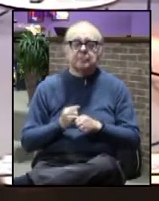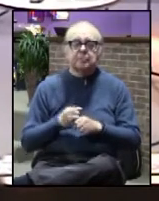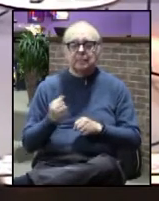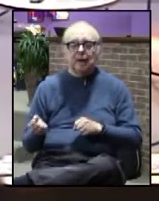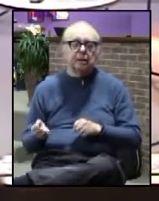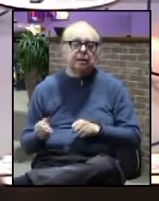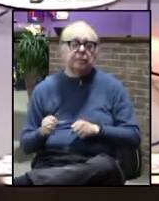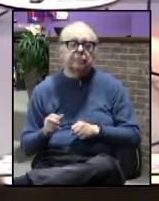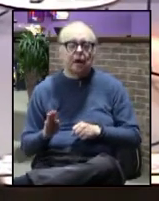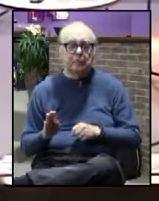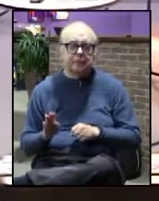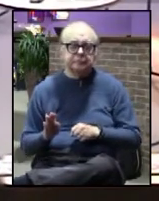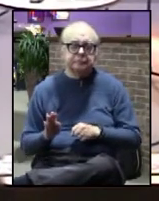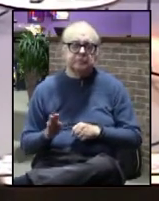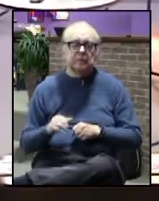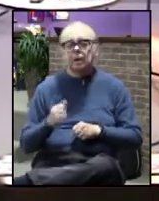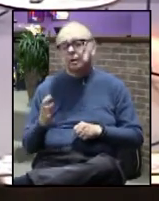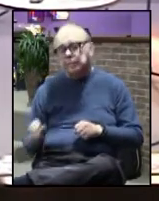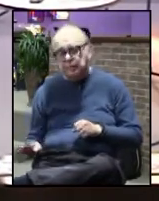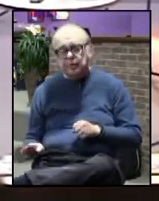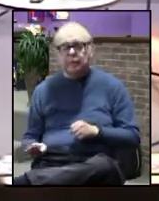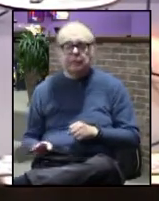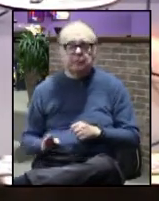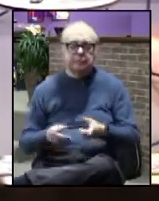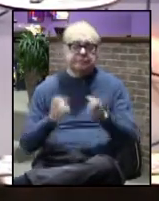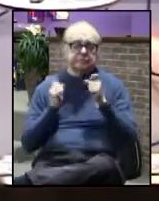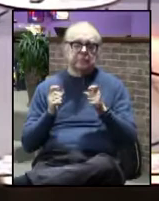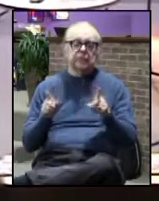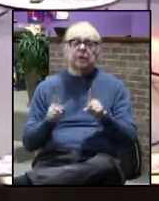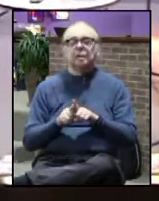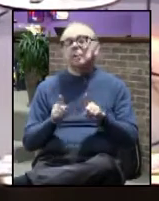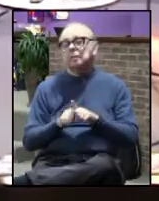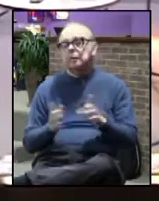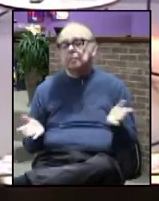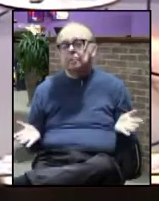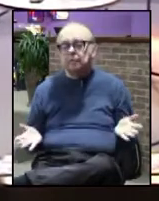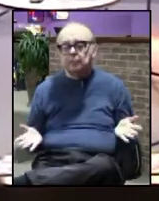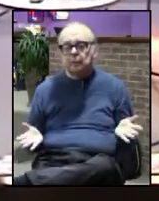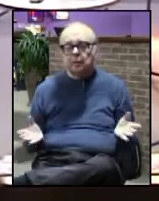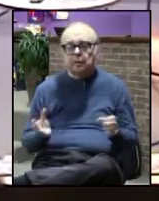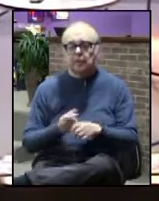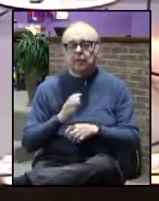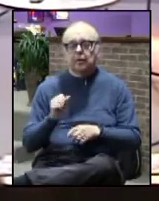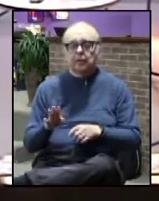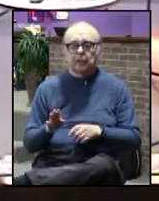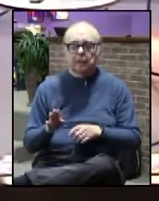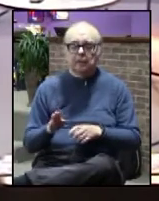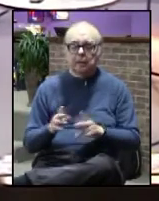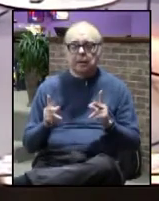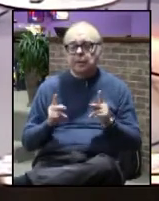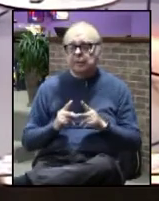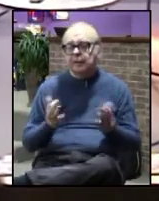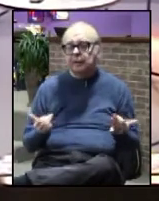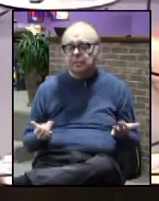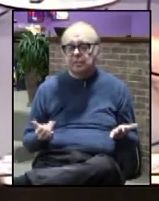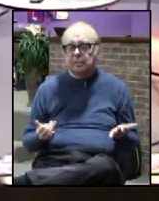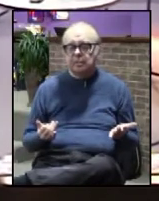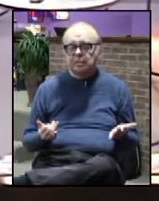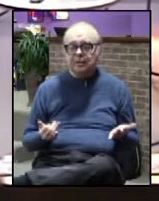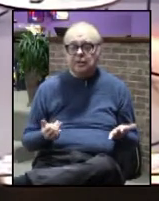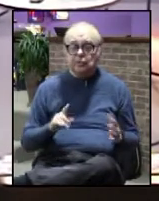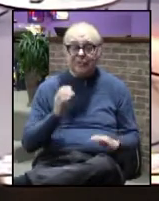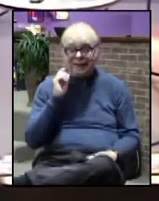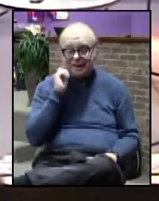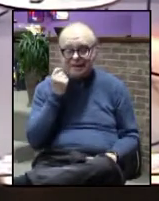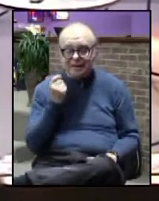get another job or another job. And then all of a sudden it's like, I got the job, I got the place. This is really